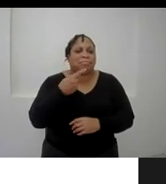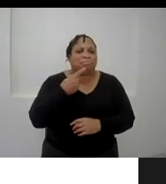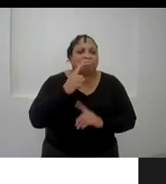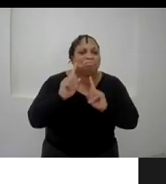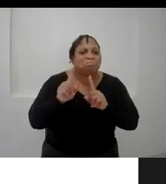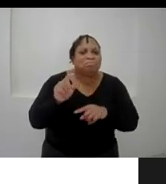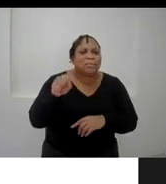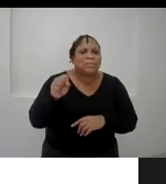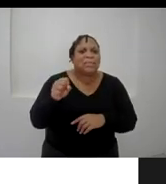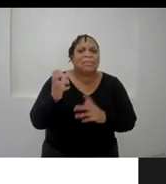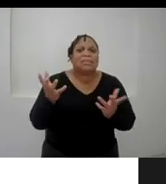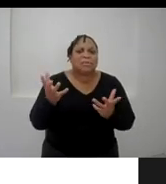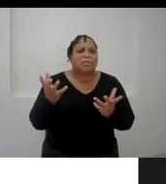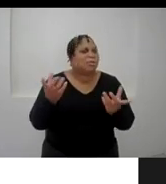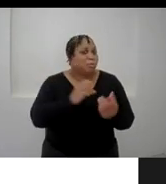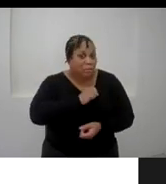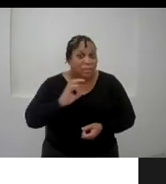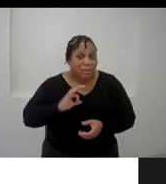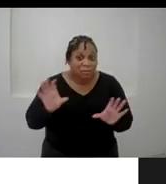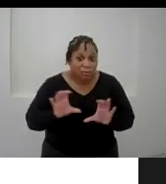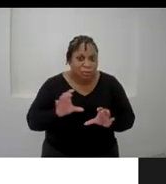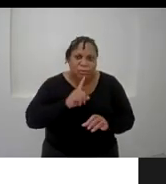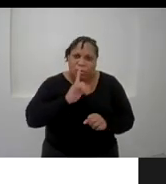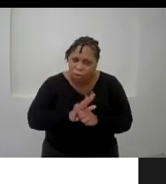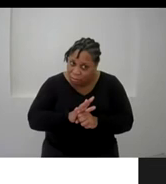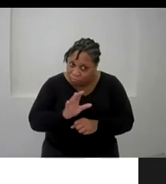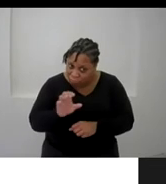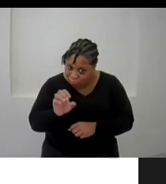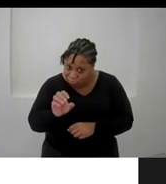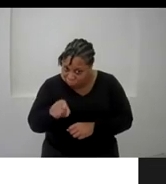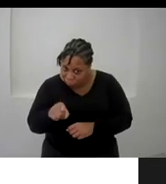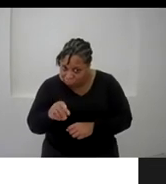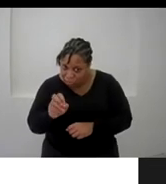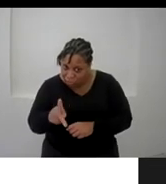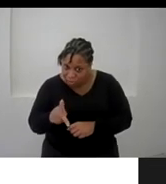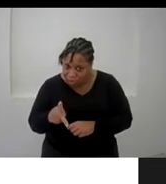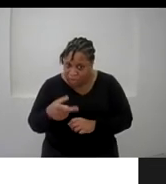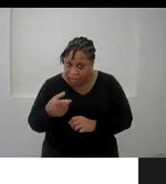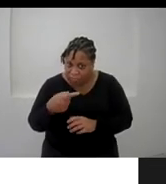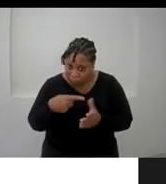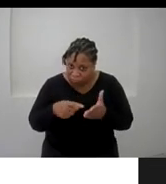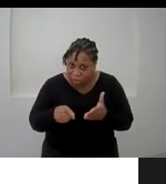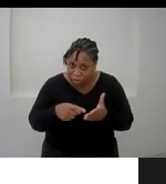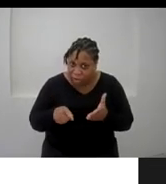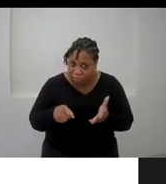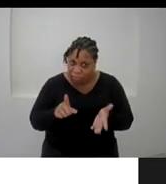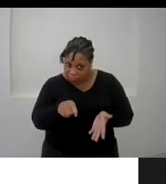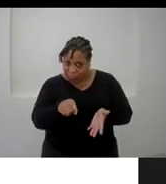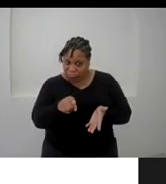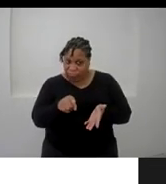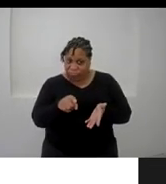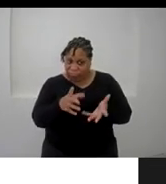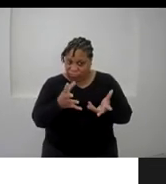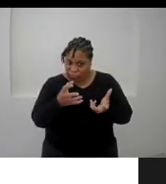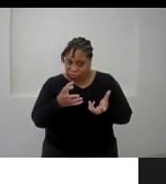And what do staff need to do? Confirm that you've understood what I'm communicating by checking out, "Okay, Crystal,